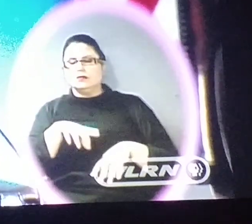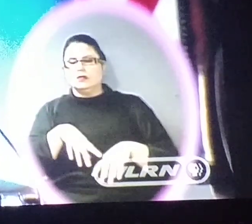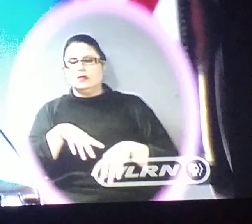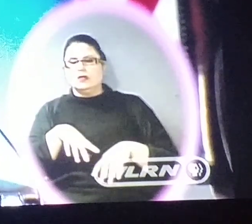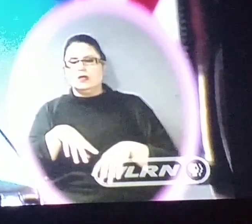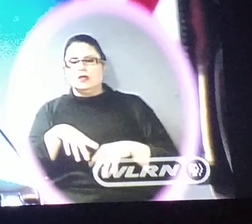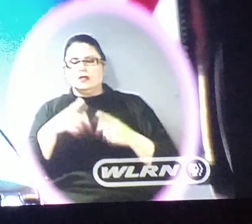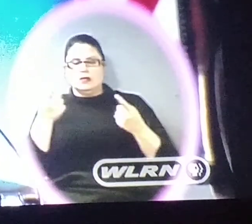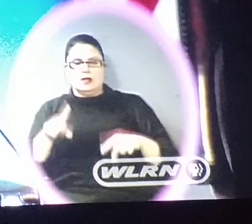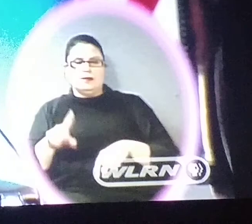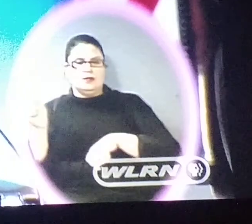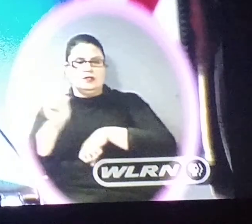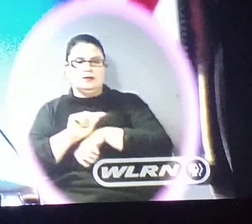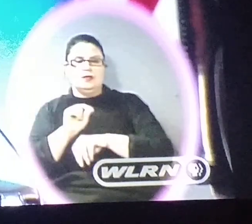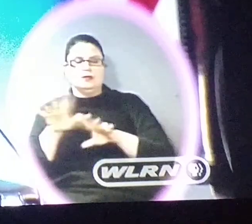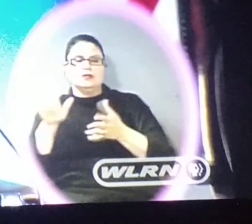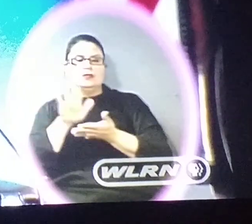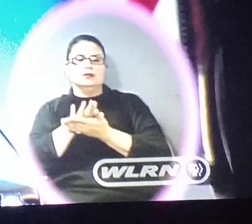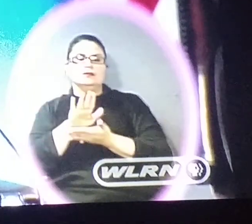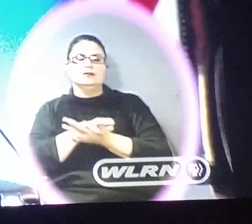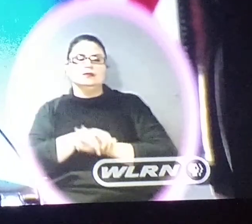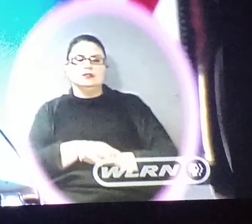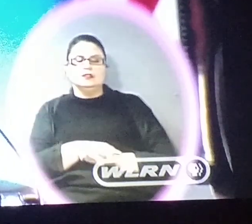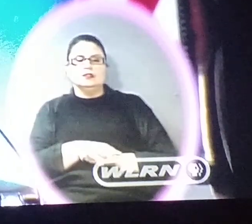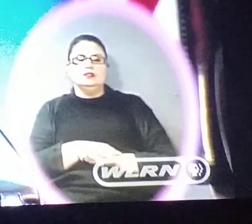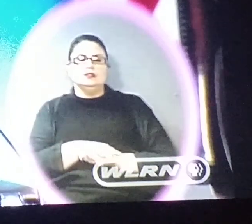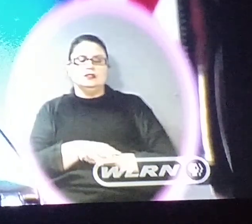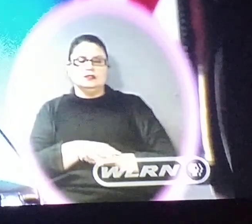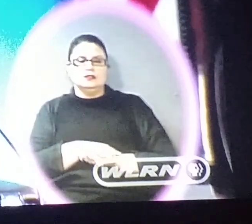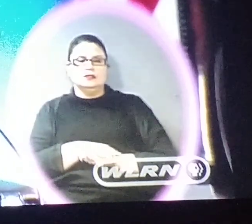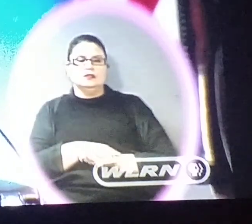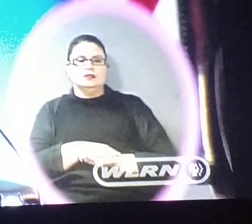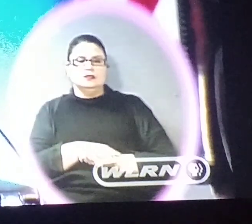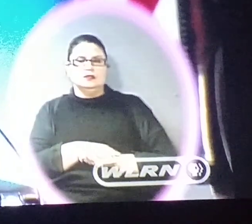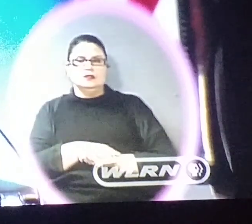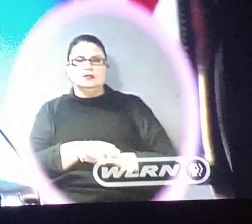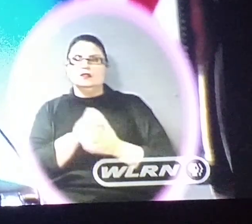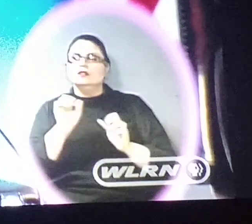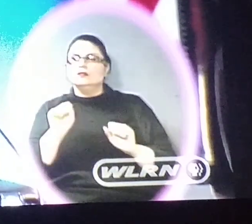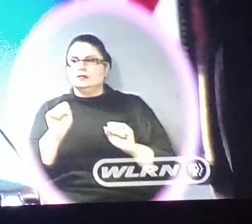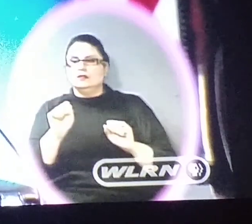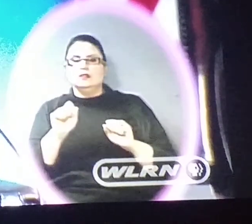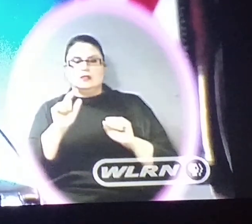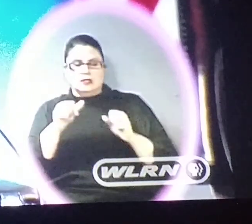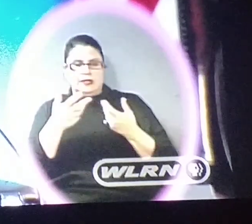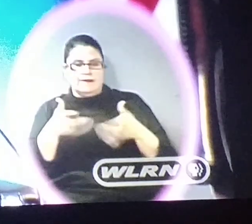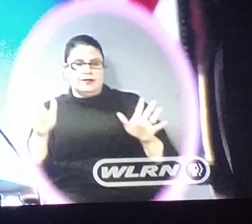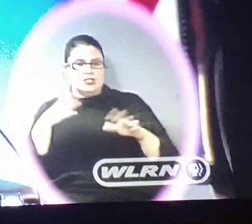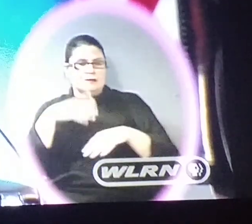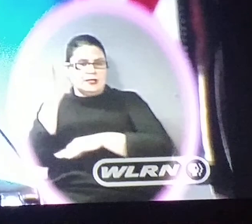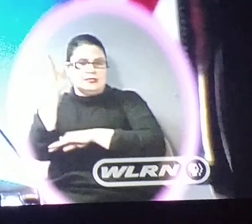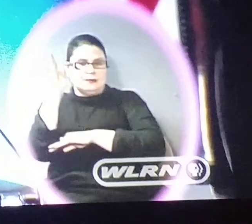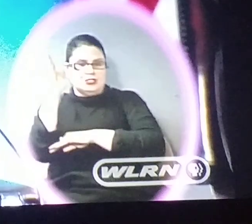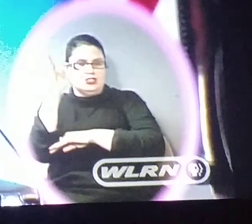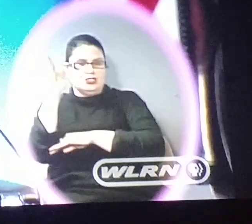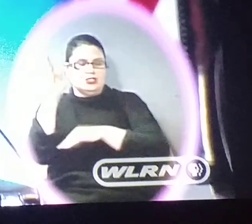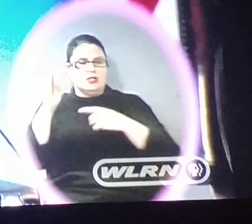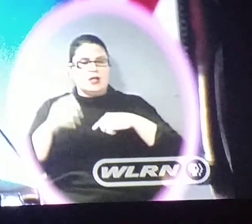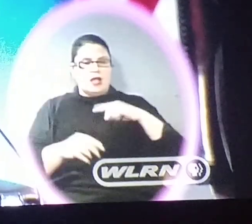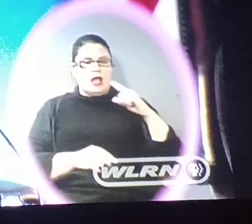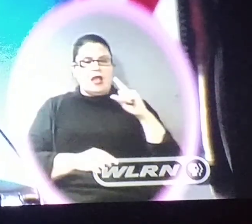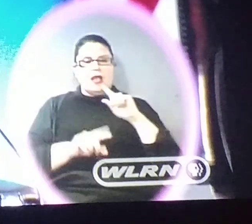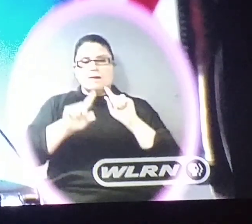and the issue is. Can I finish my speech before you respond about what I'm saying? I'm answering